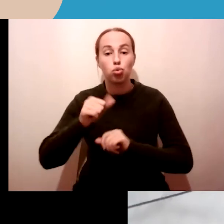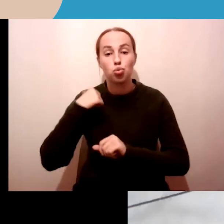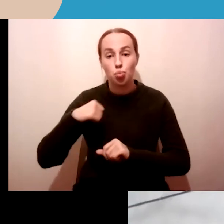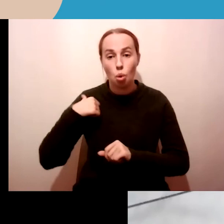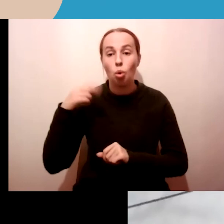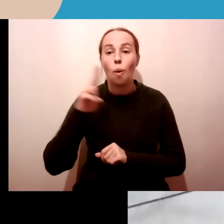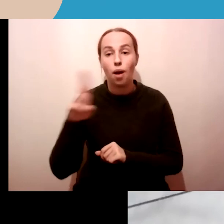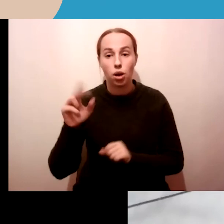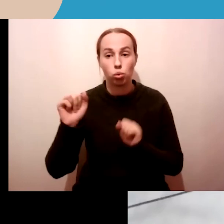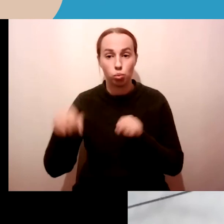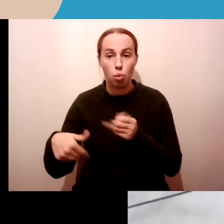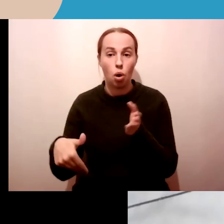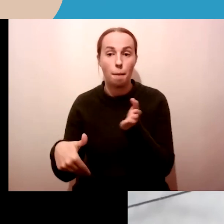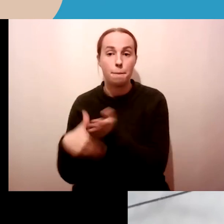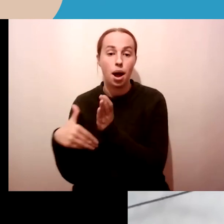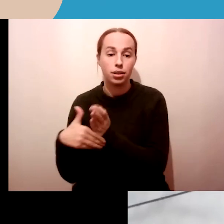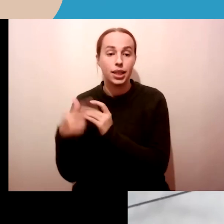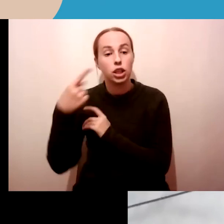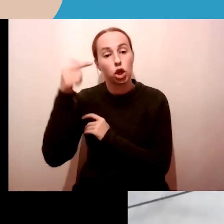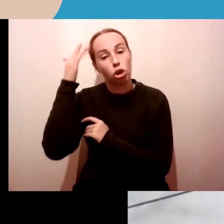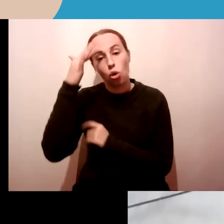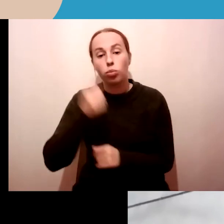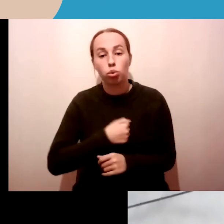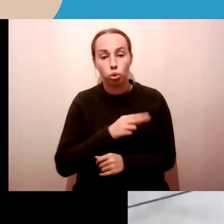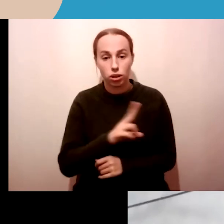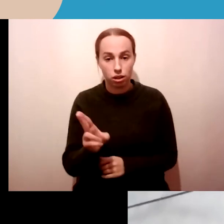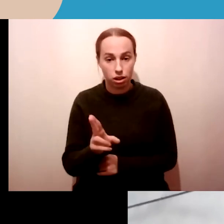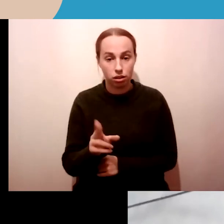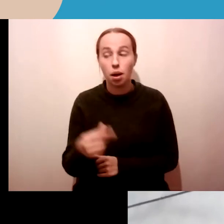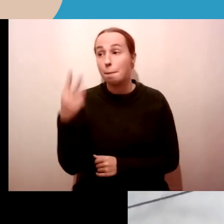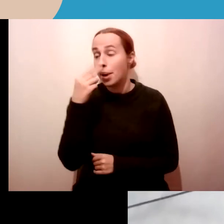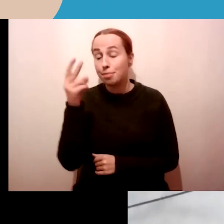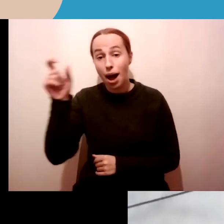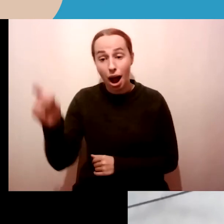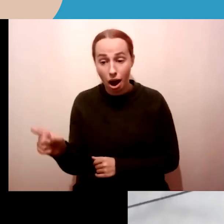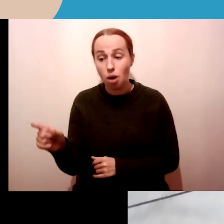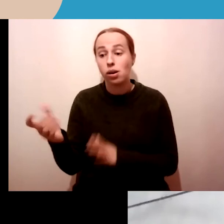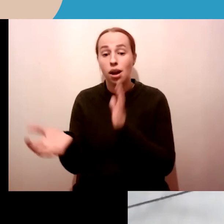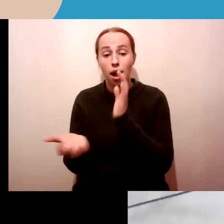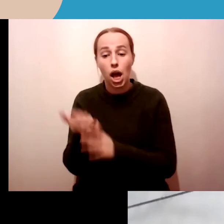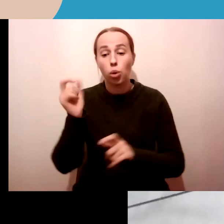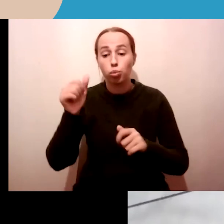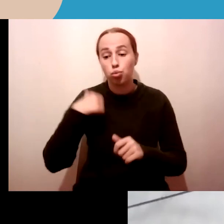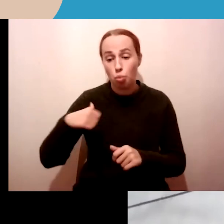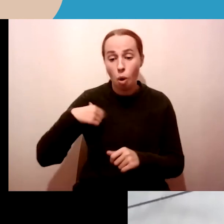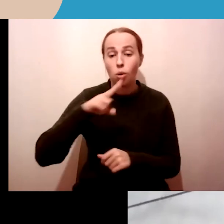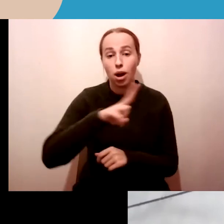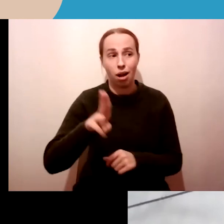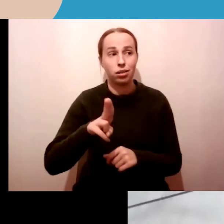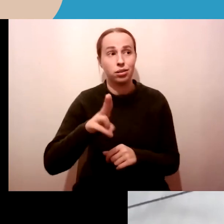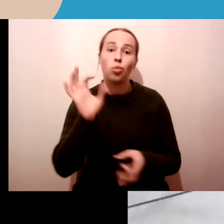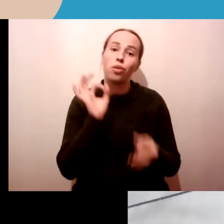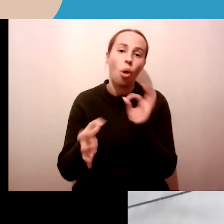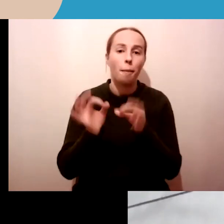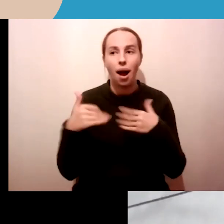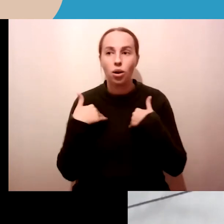Shall we look for someone else at school who has different point of view or different reactions, but